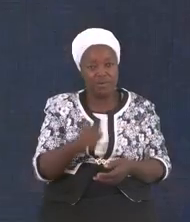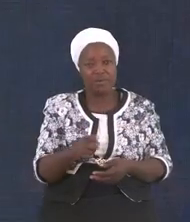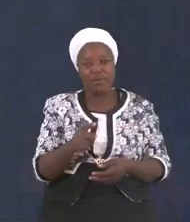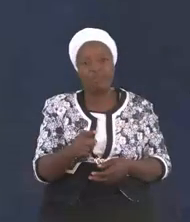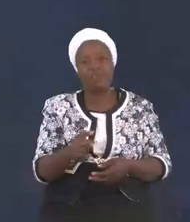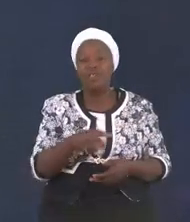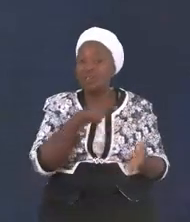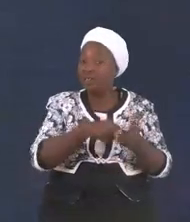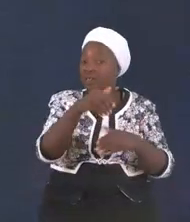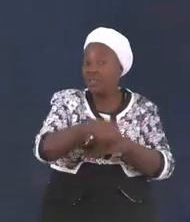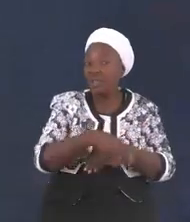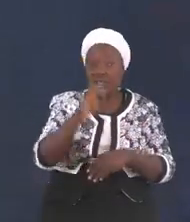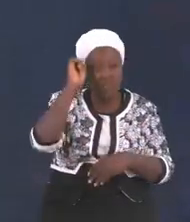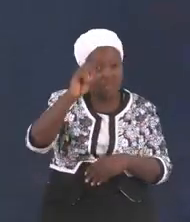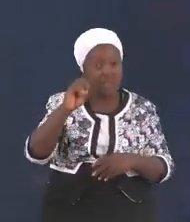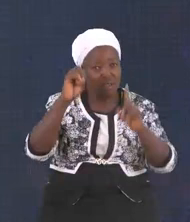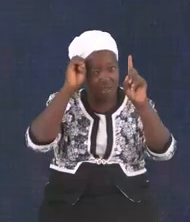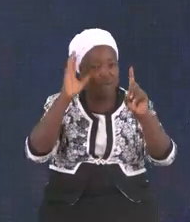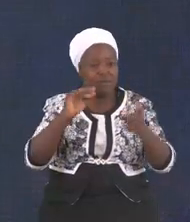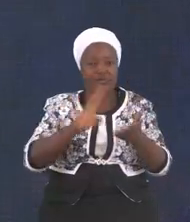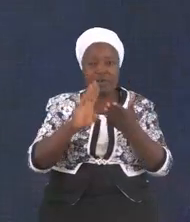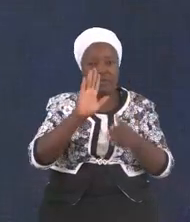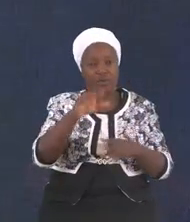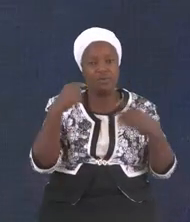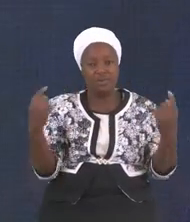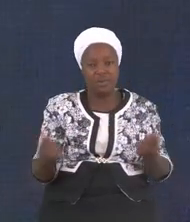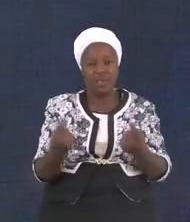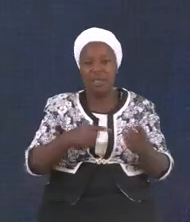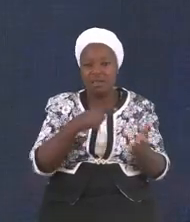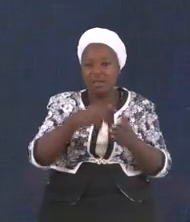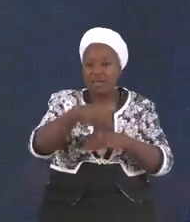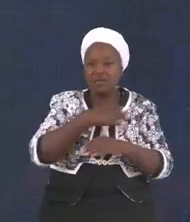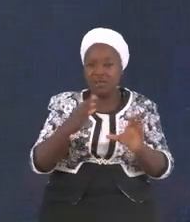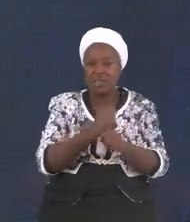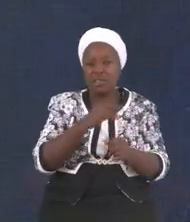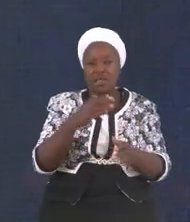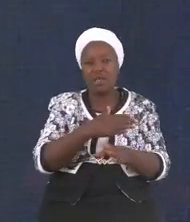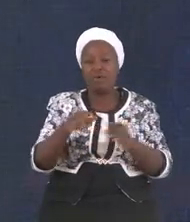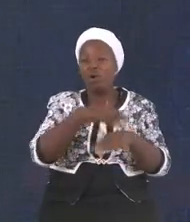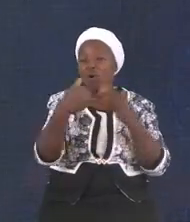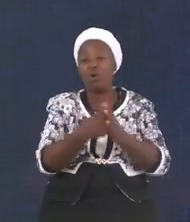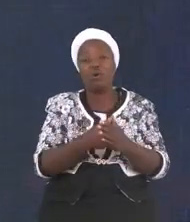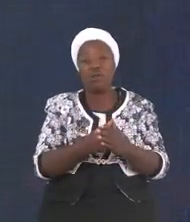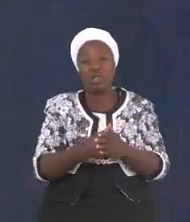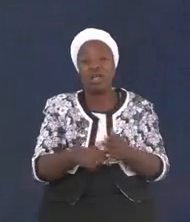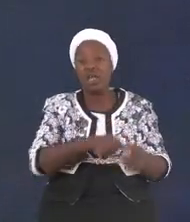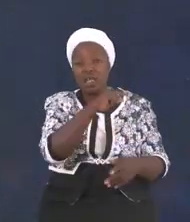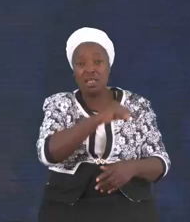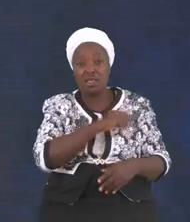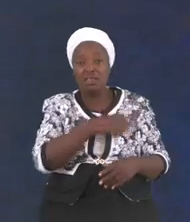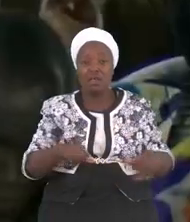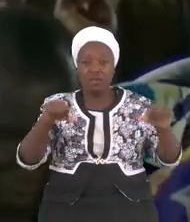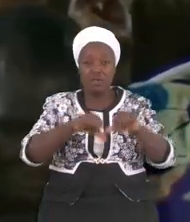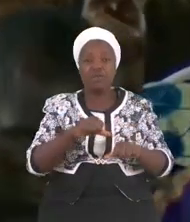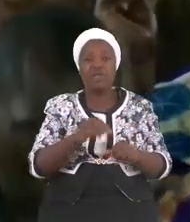sin. Tonight, he will take all the guilt and all the condemnation. He'll take everything away in Jesus'